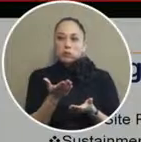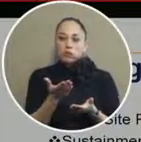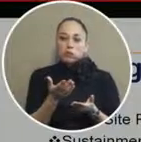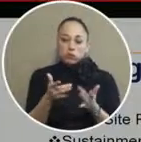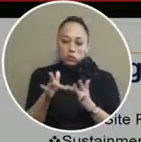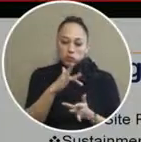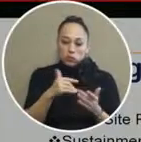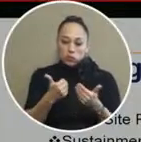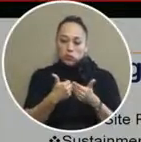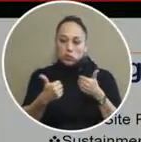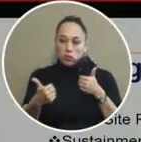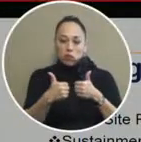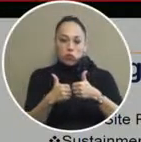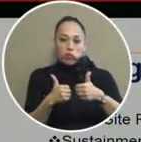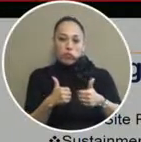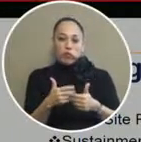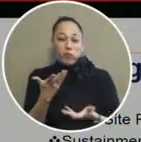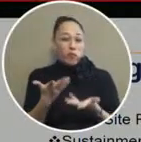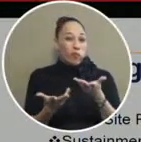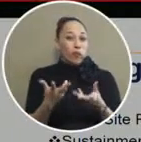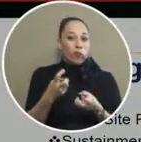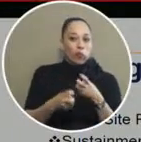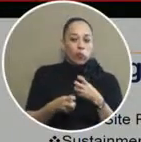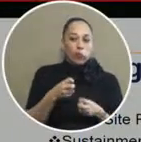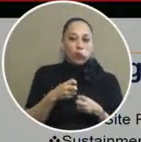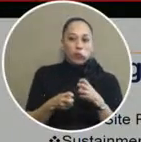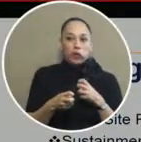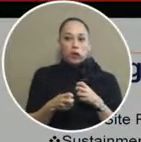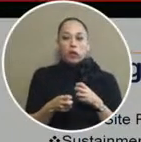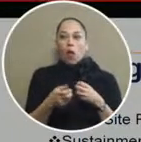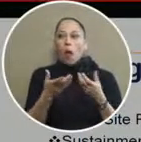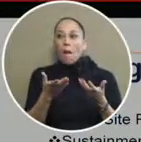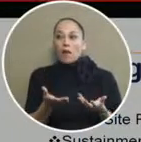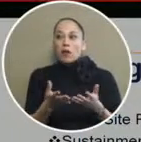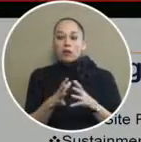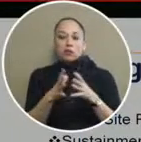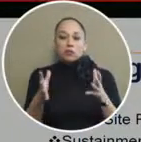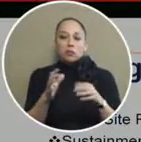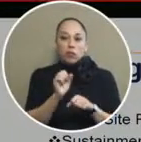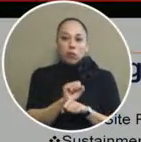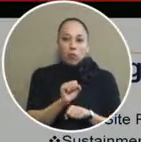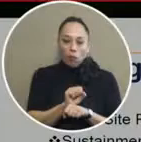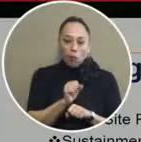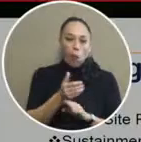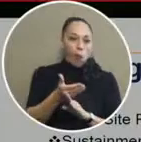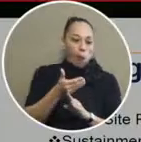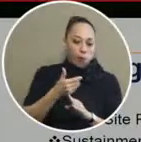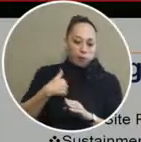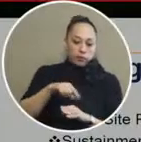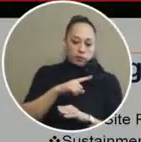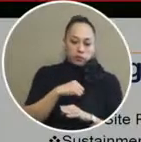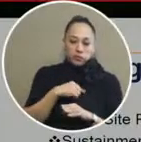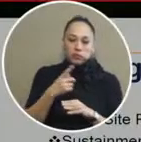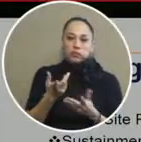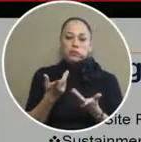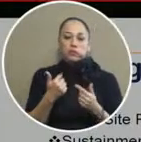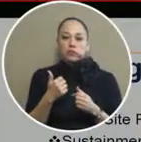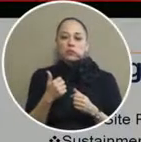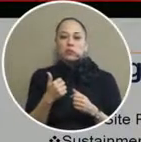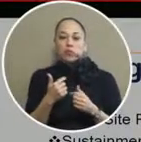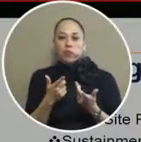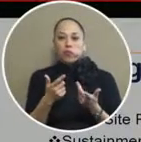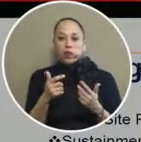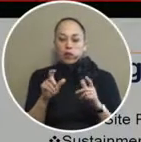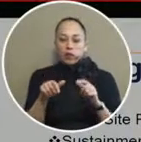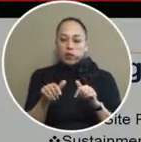where social distancing may be problematic. You know, CID did a lot of work prior to us leaving to go on